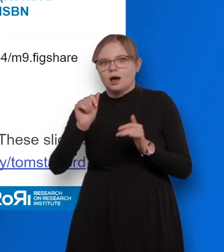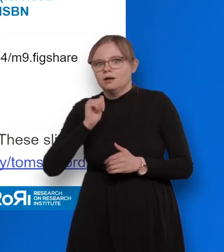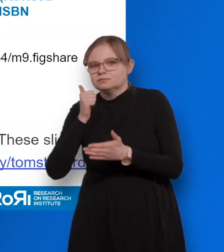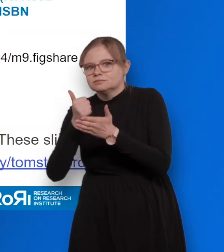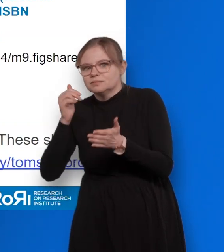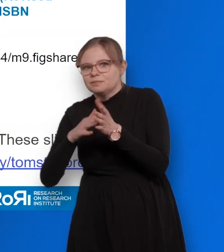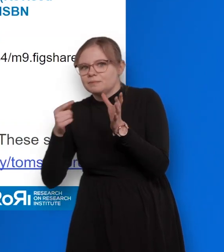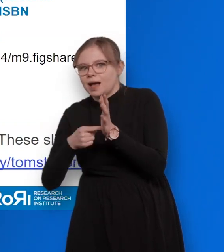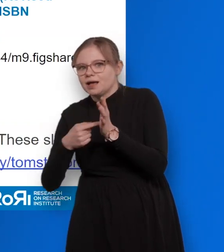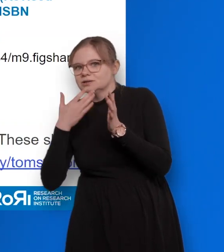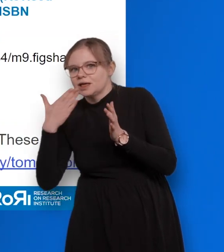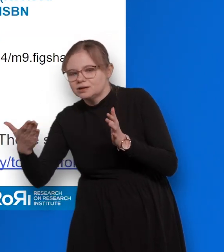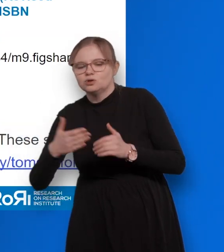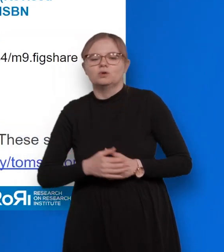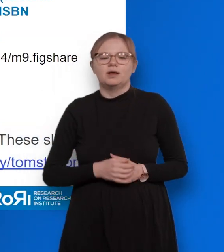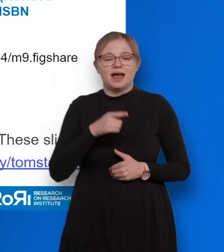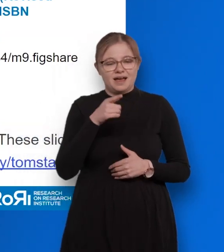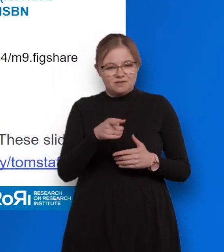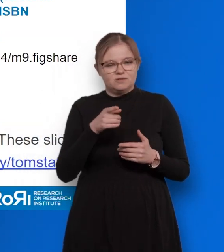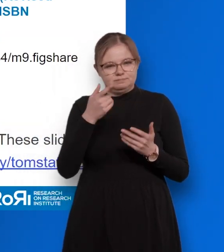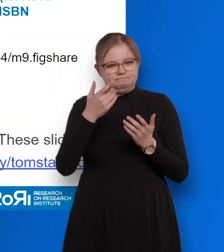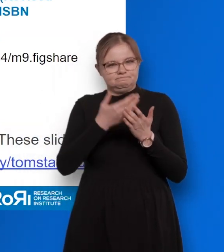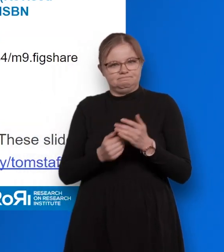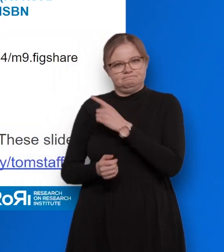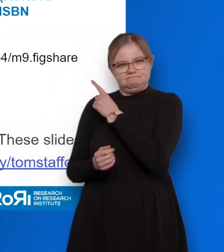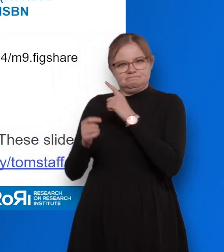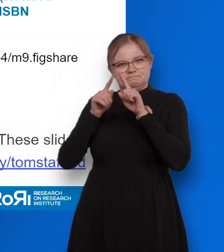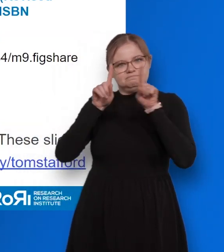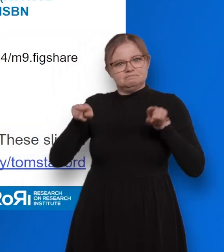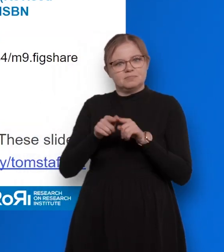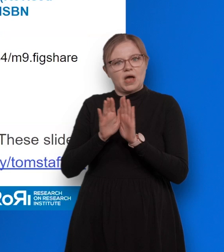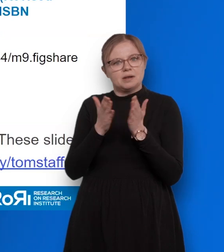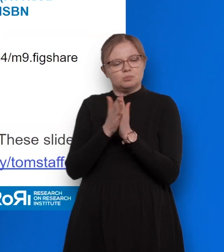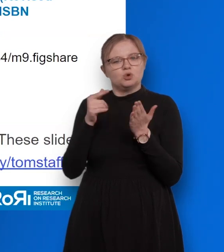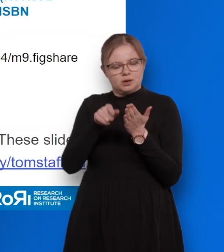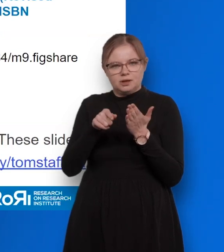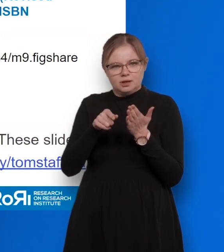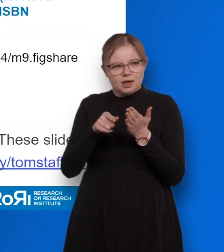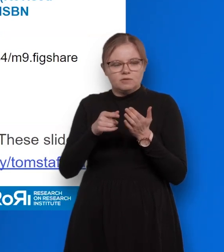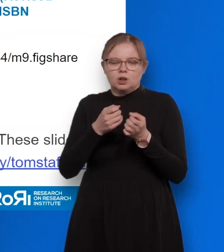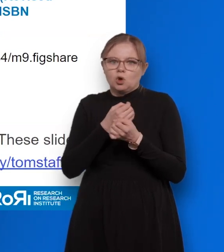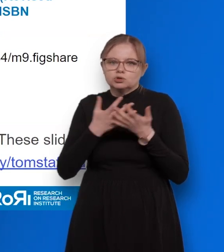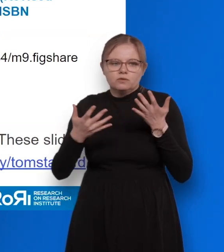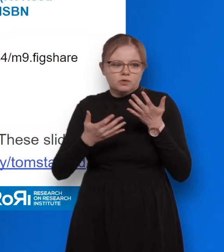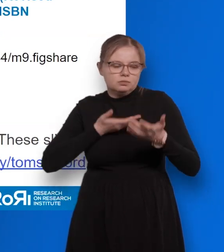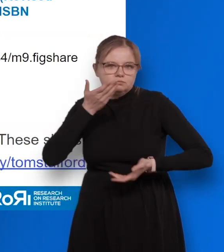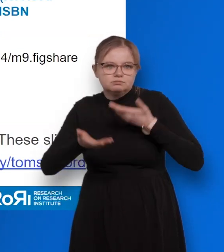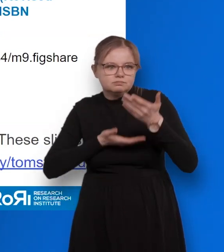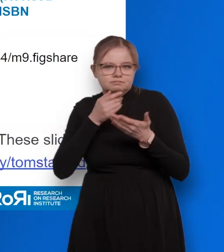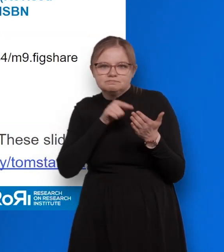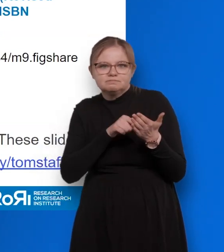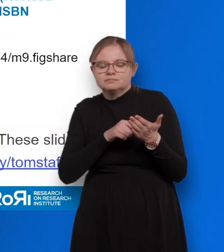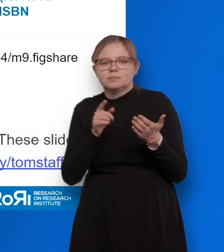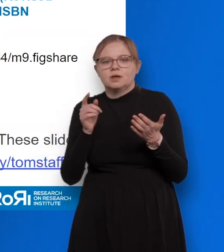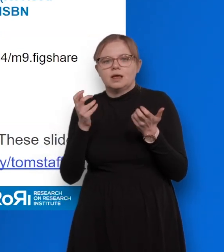Matt. Thank you. We've got the Experimental Research Funders Handbook, which has a lot of discussion of what